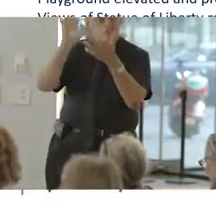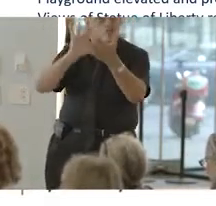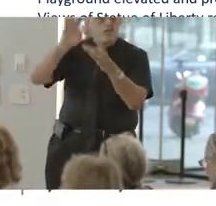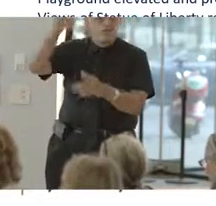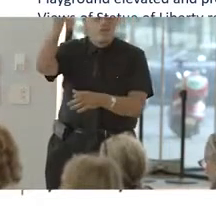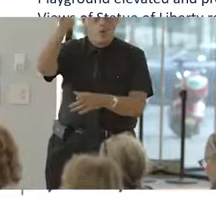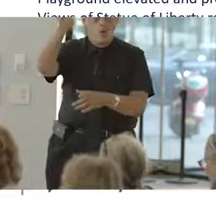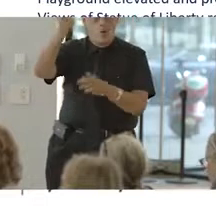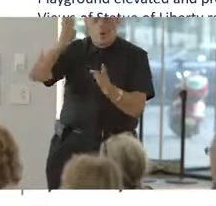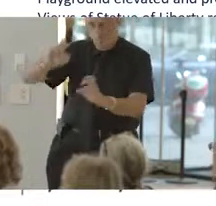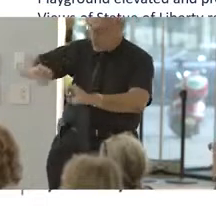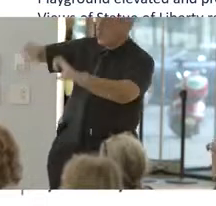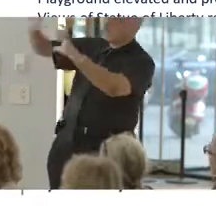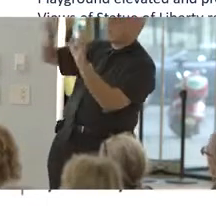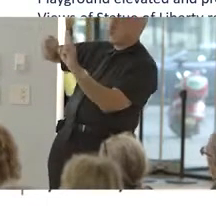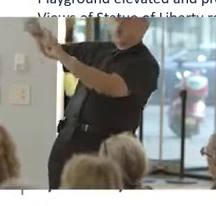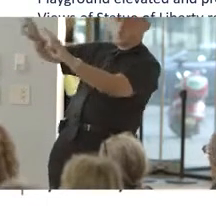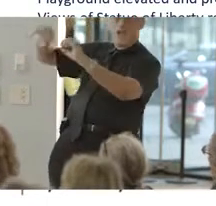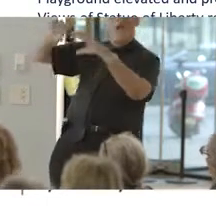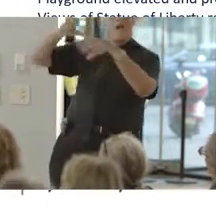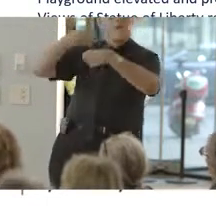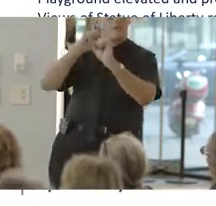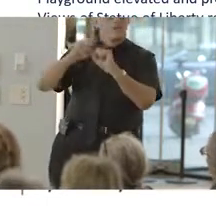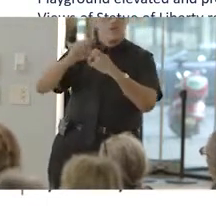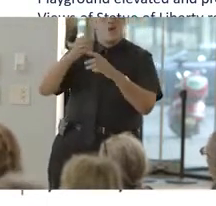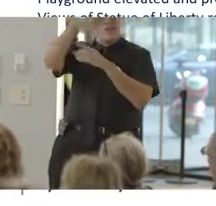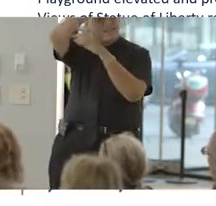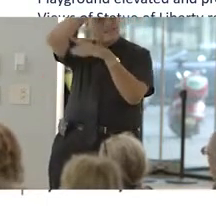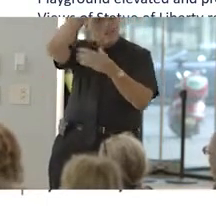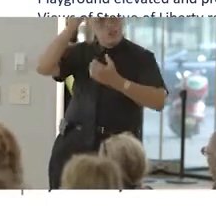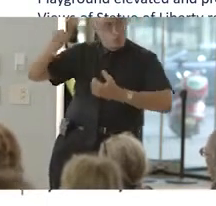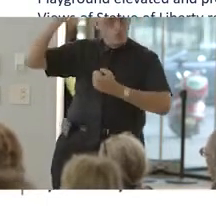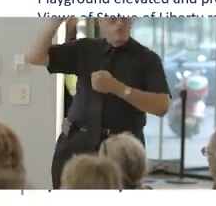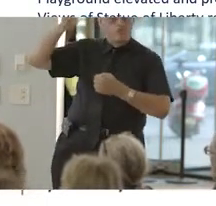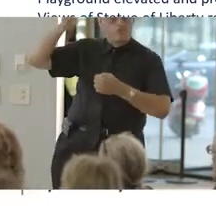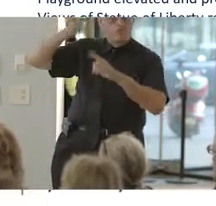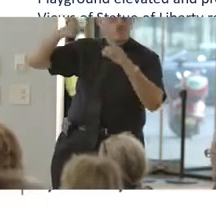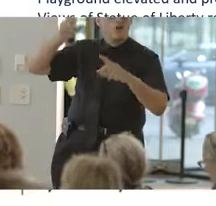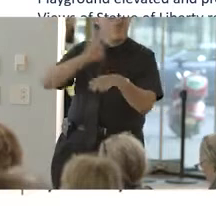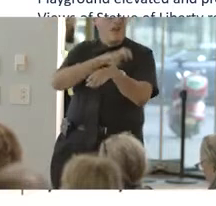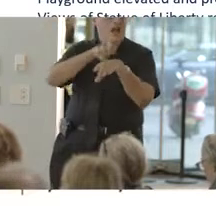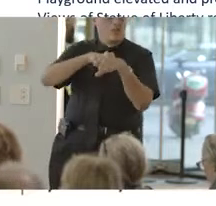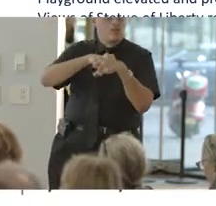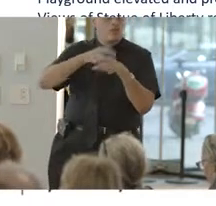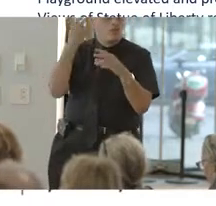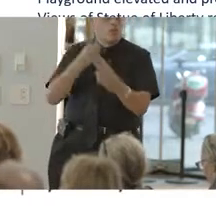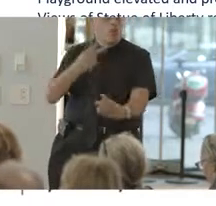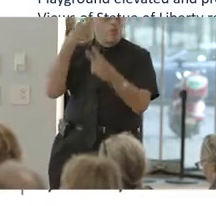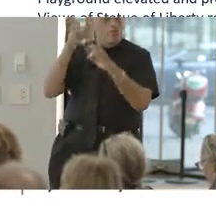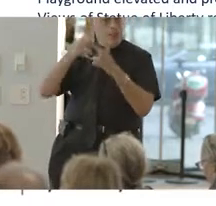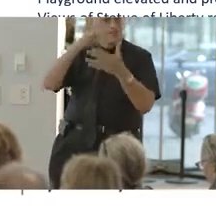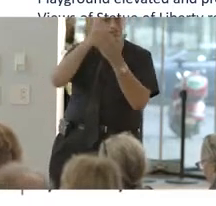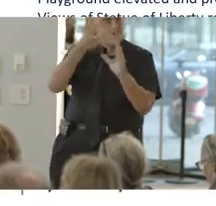this does is it enables views from the Statue of Liberty, from the Irish Hunger Memorial, which was the design intent